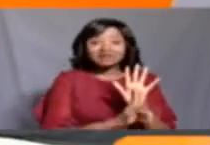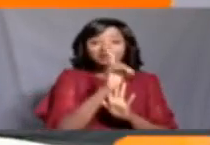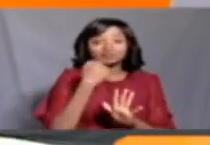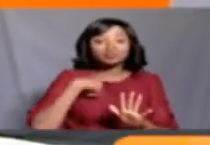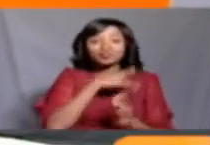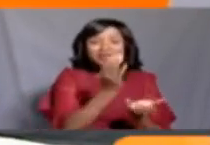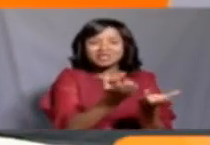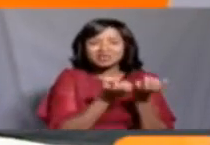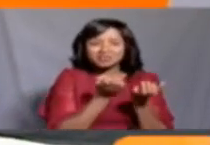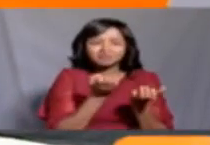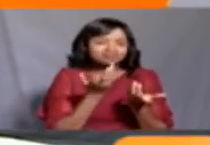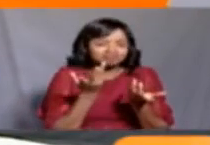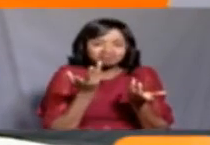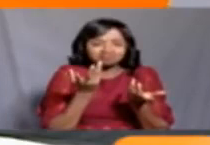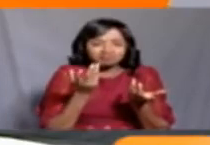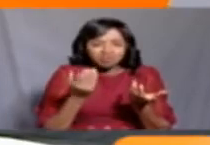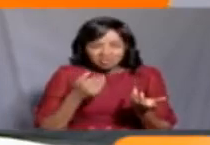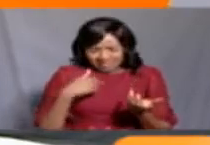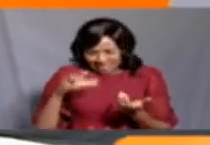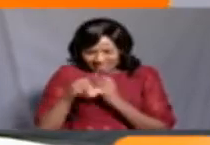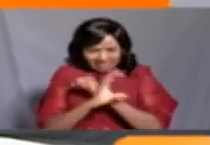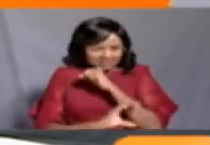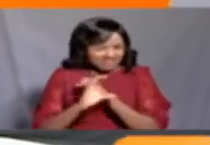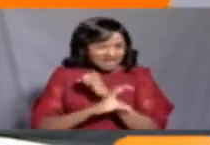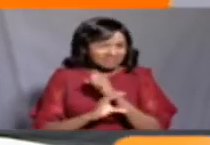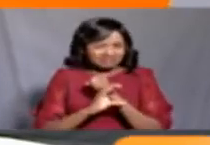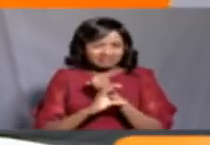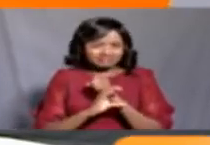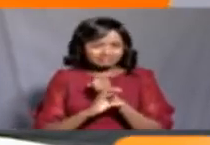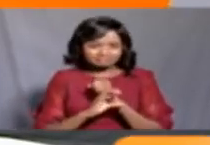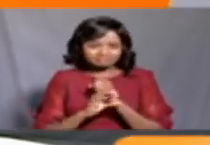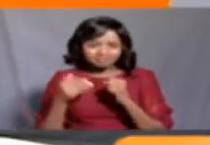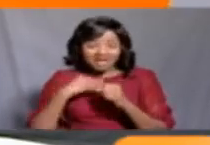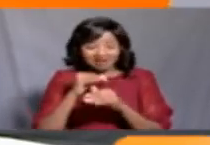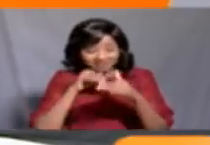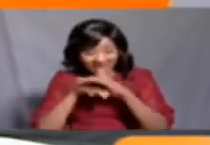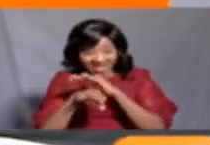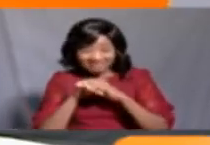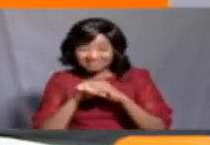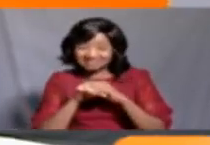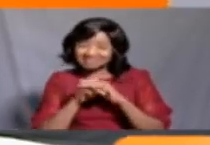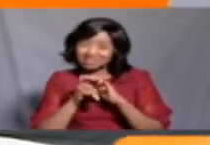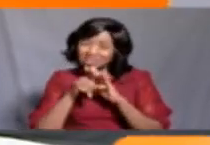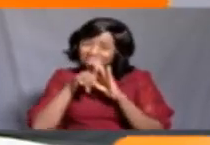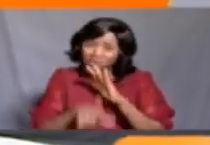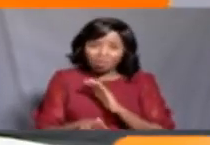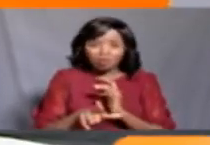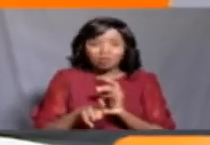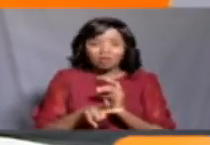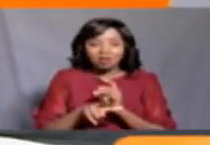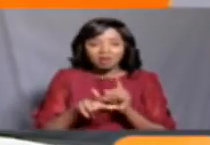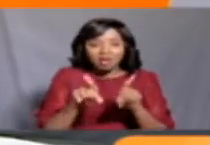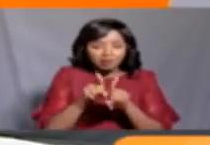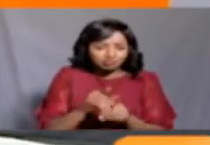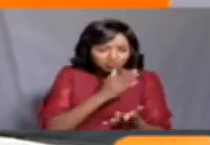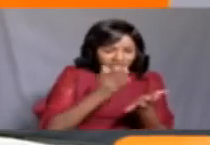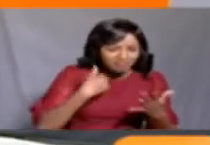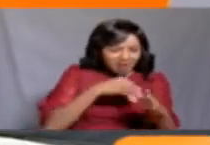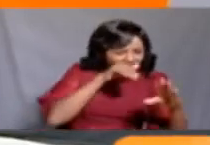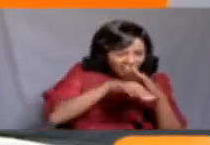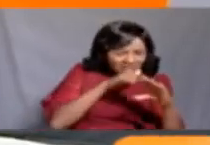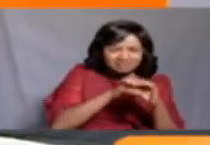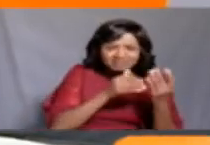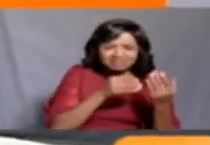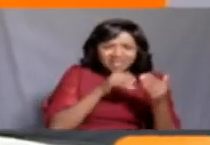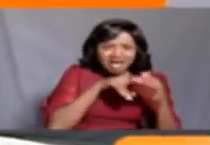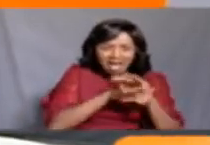in a very disparate country. I mean, places which have no access to anything and places that have access to way too much. And so